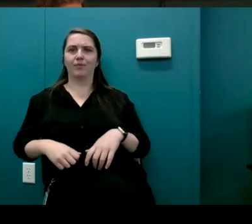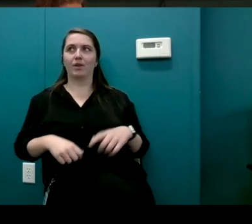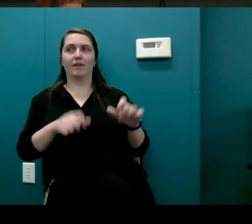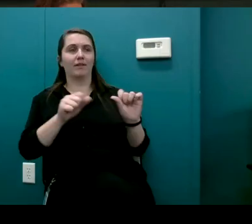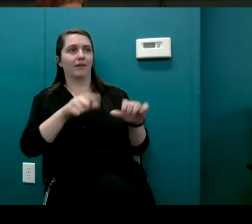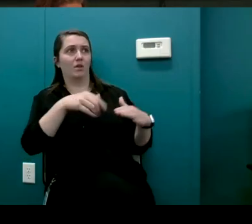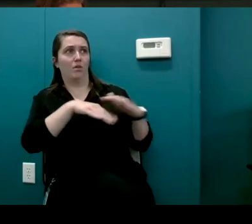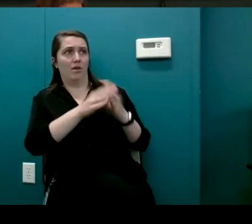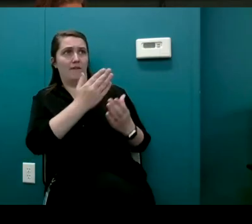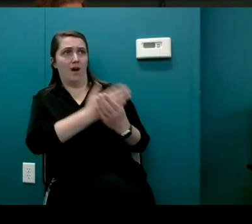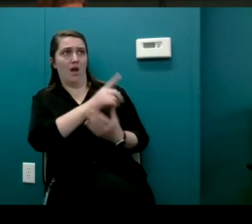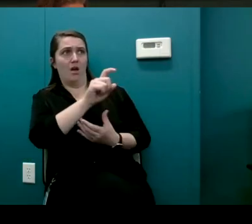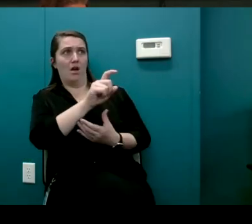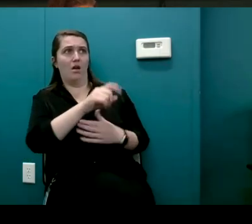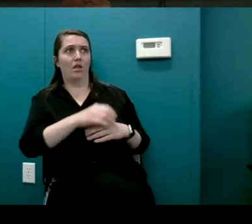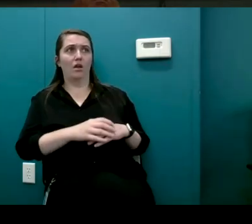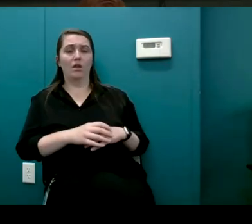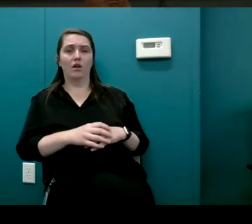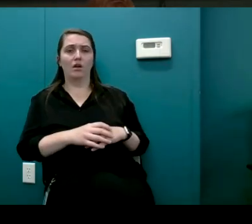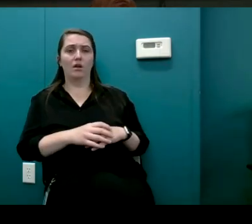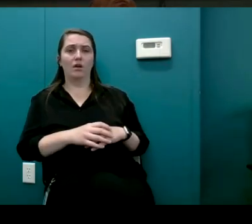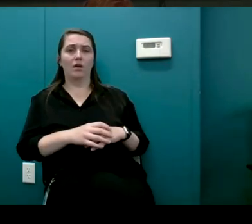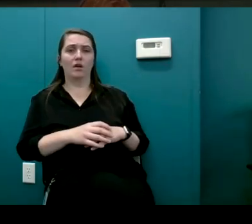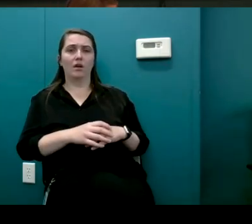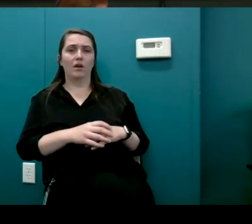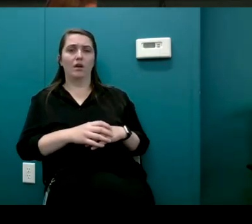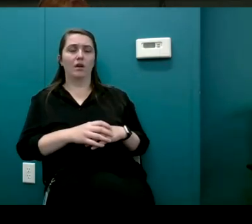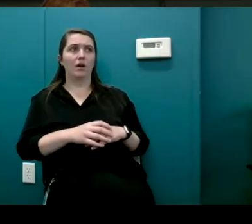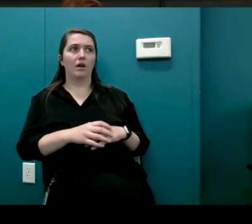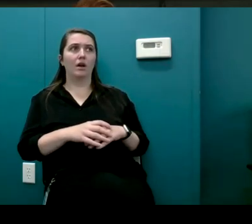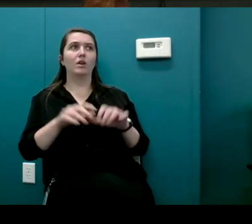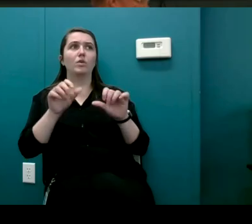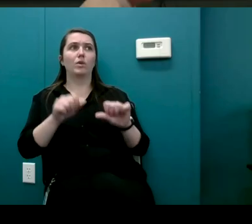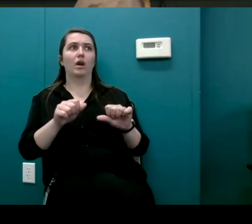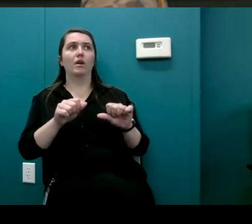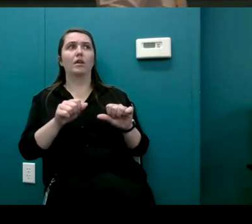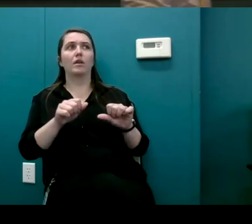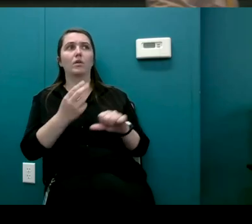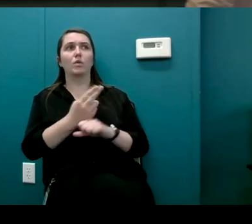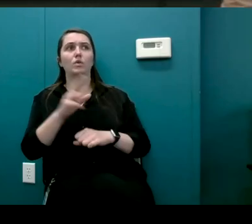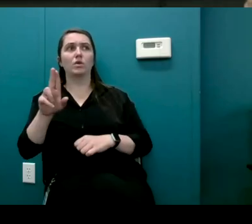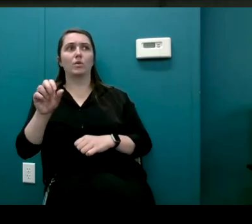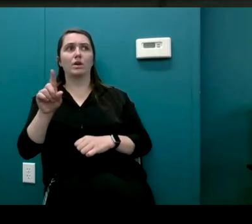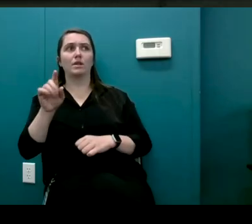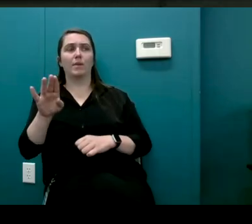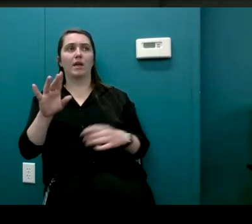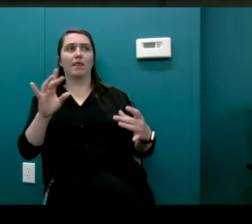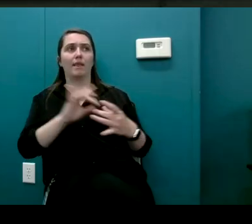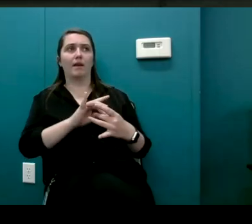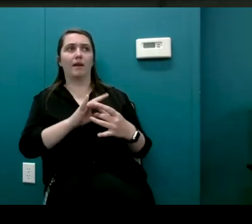file. Let me click on that. I can get into the USB. You can get into the USB link. Okay, I don't see it in there,